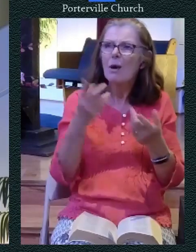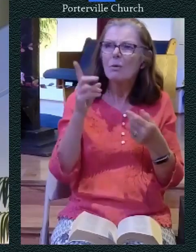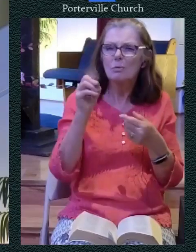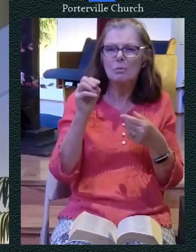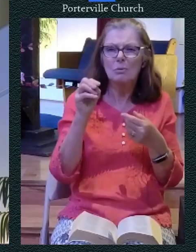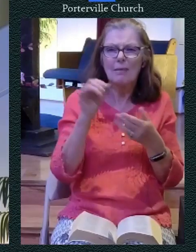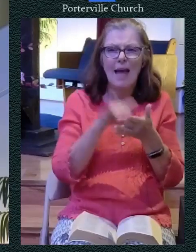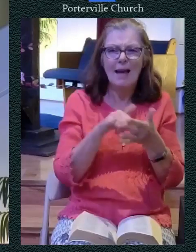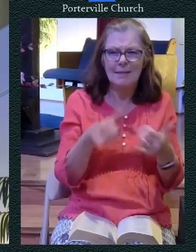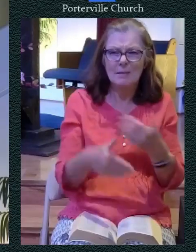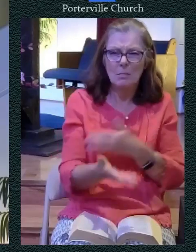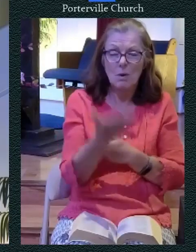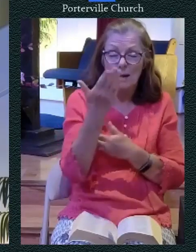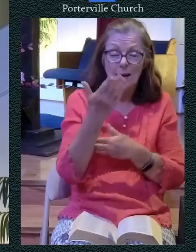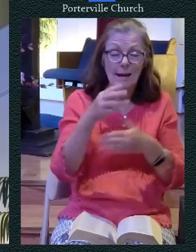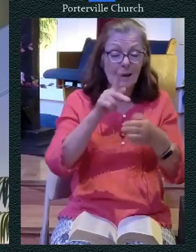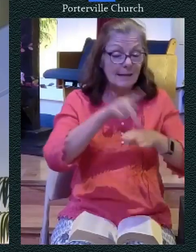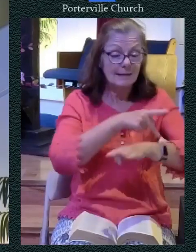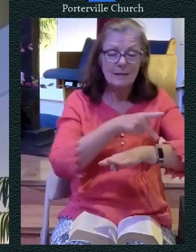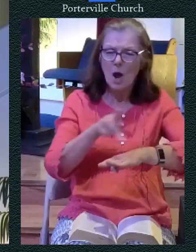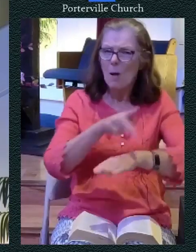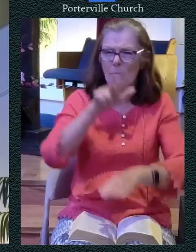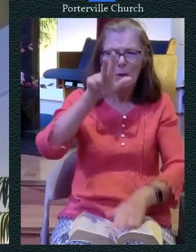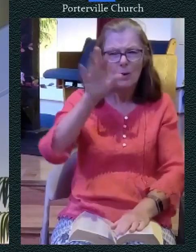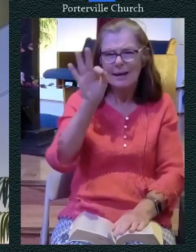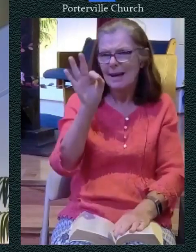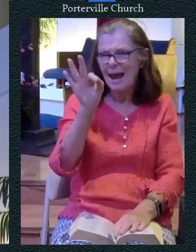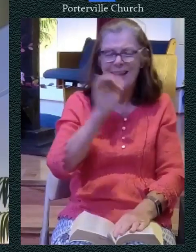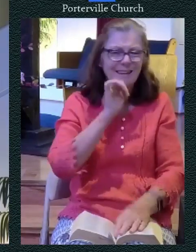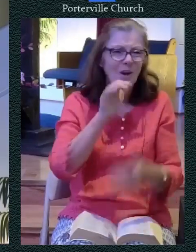Now, Psalms 39 is not the easiest of Psalms.